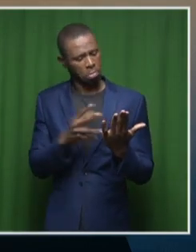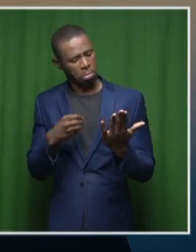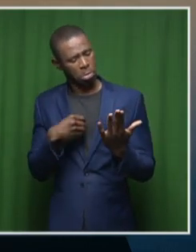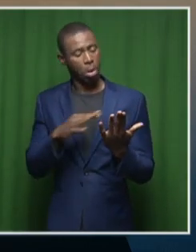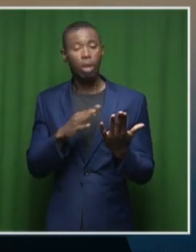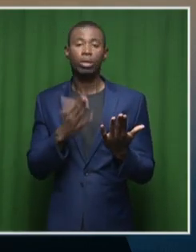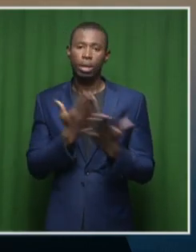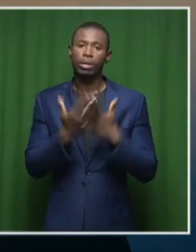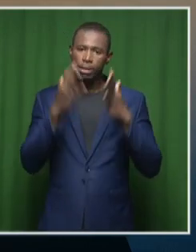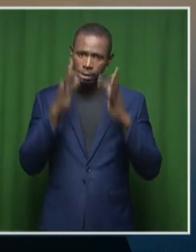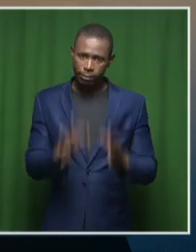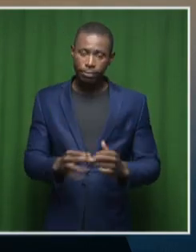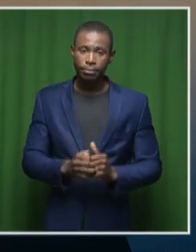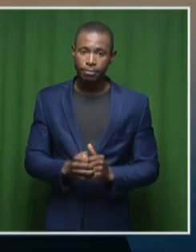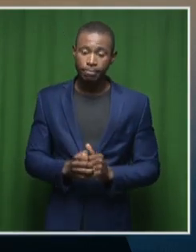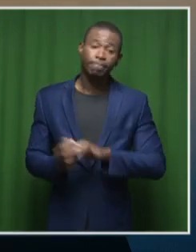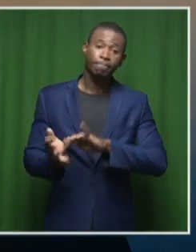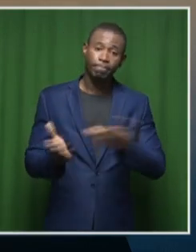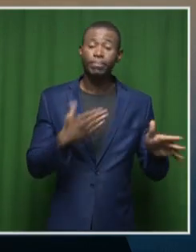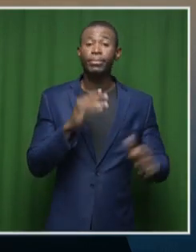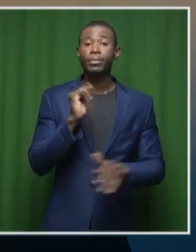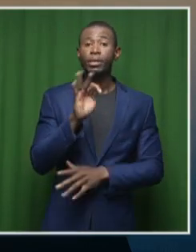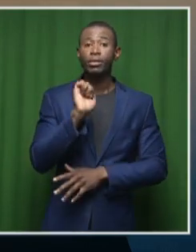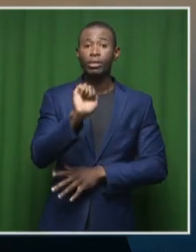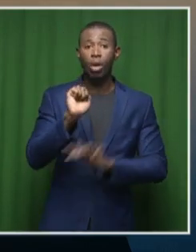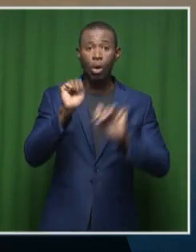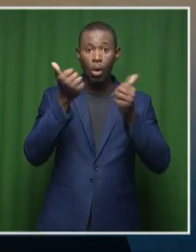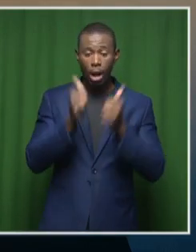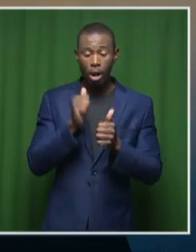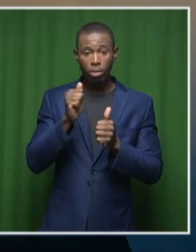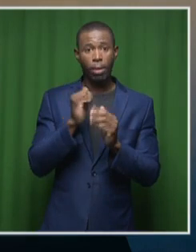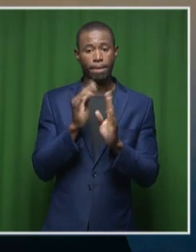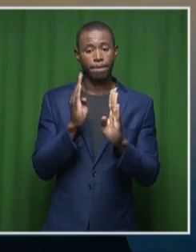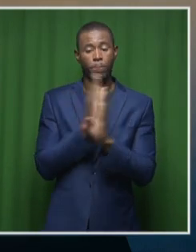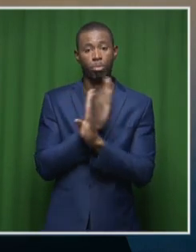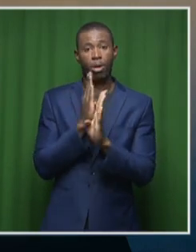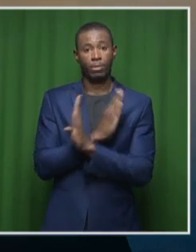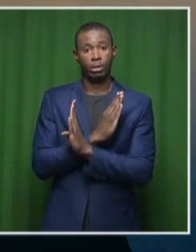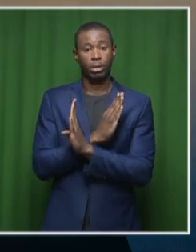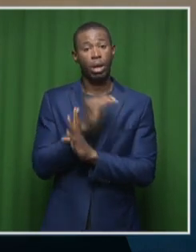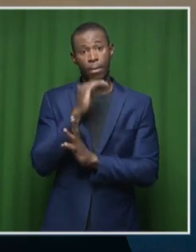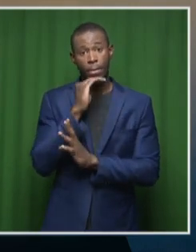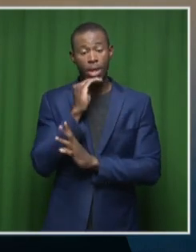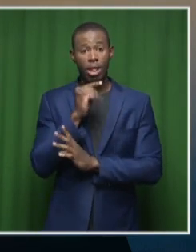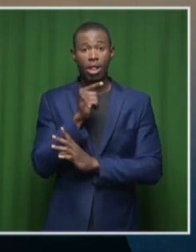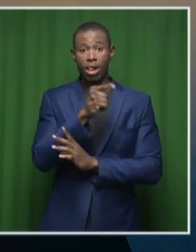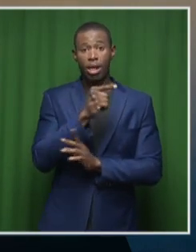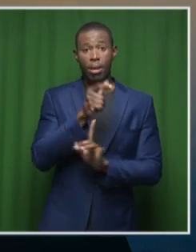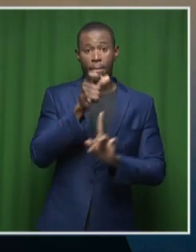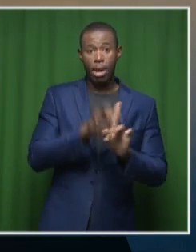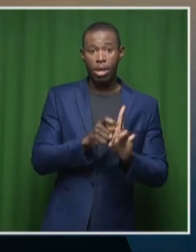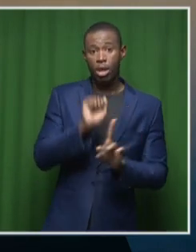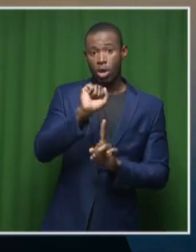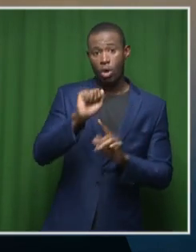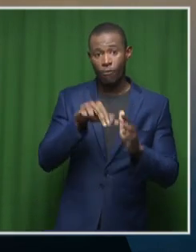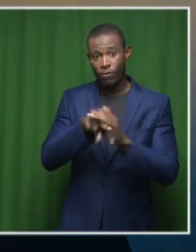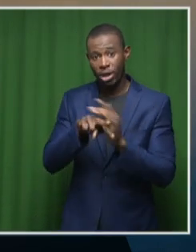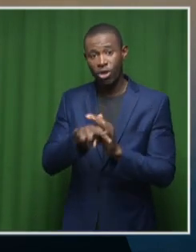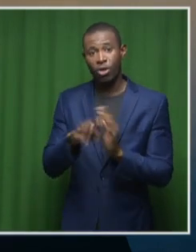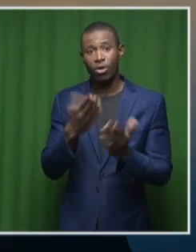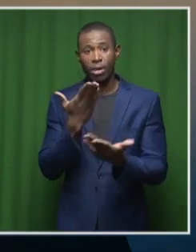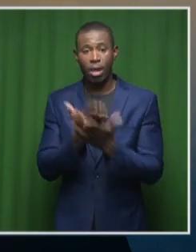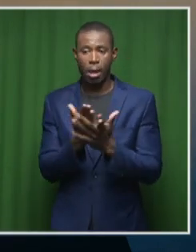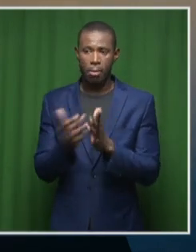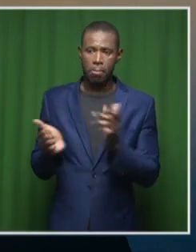your account is on private, it means that a user won't be able to duet your video. It also means that you're only